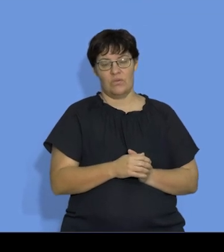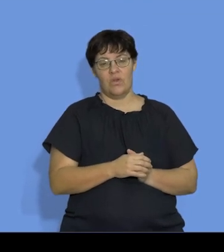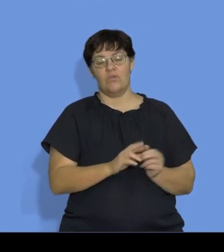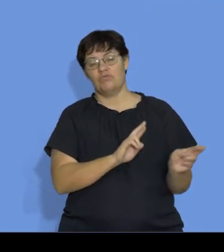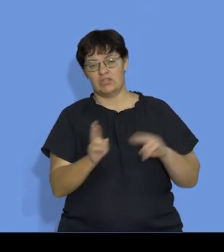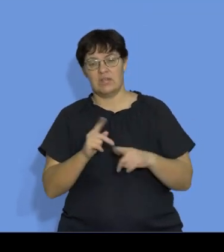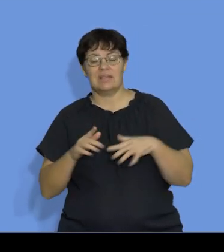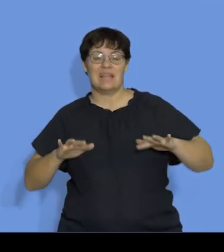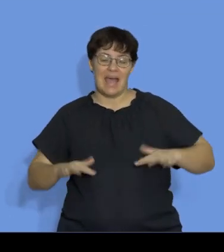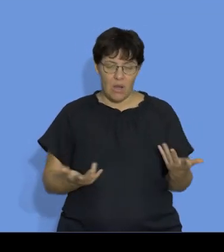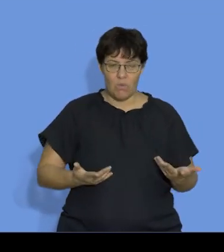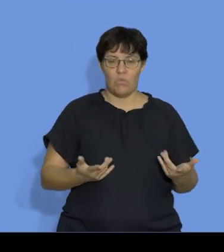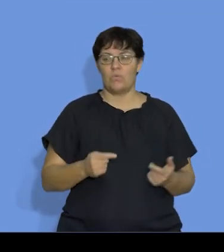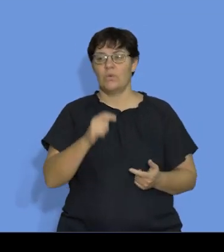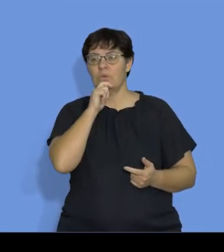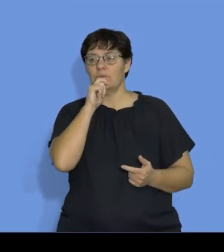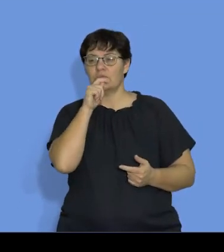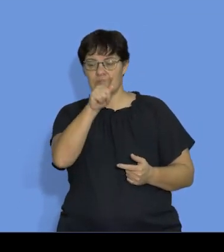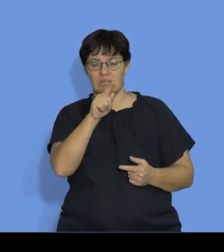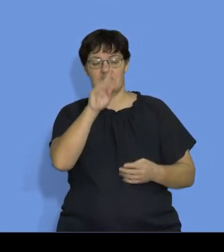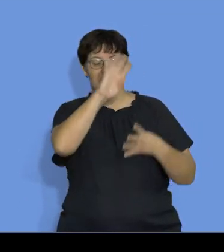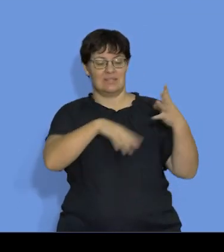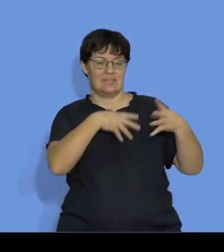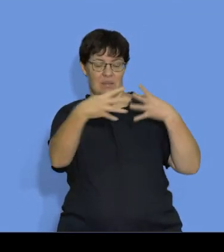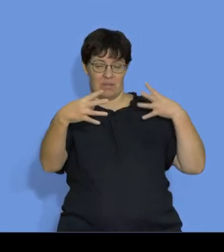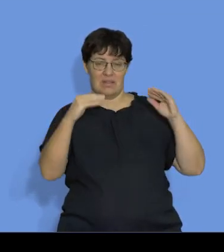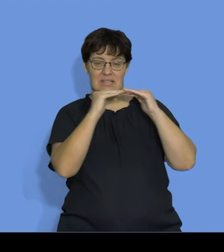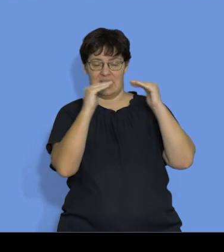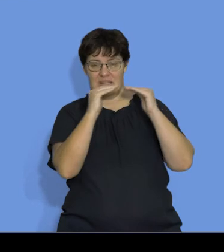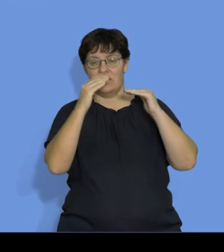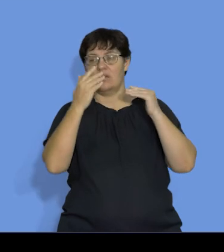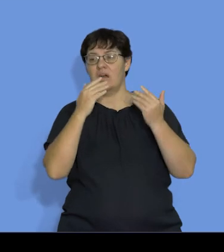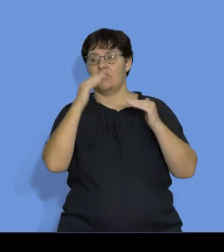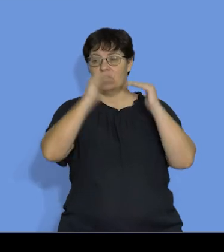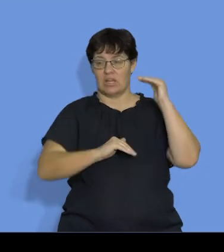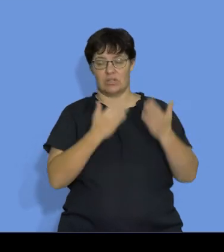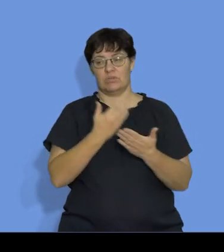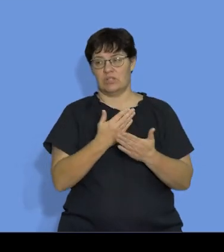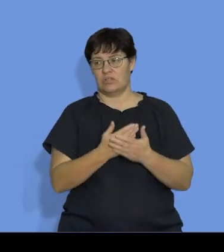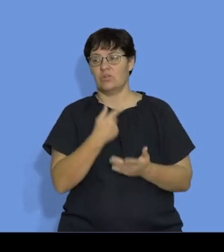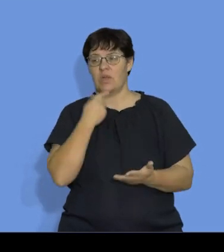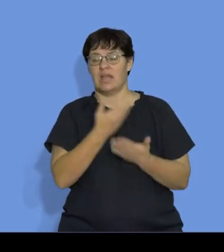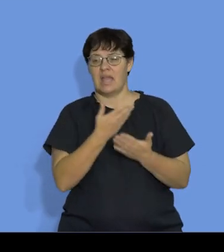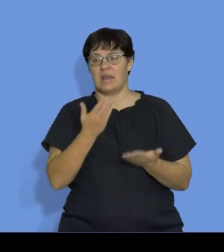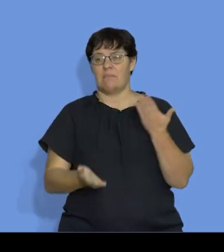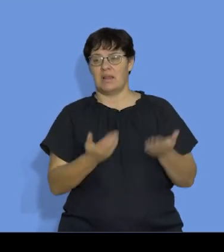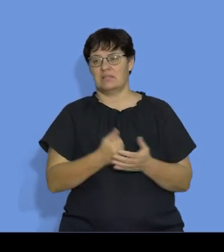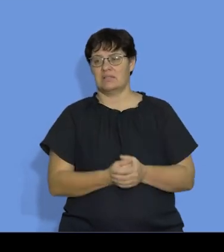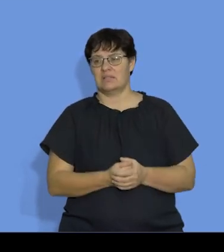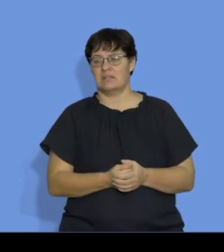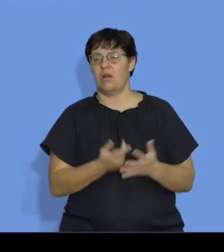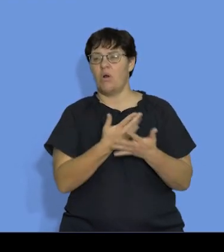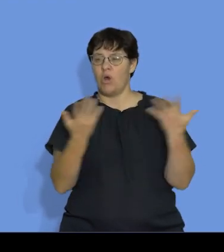we use the table of standard reduction potentials to actually balance. But a lot happens in terms